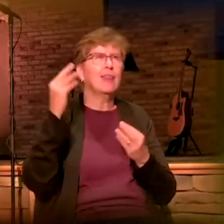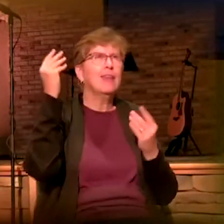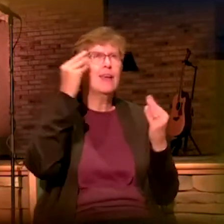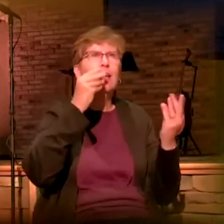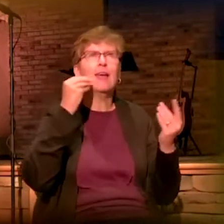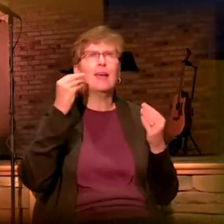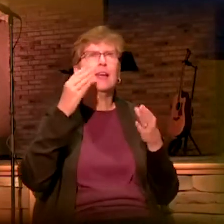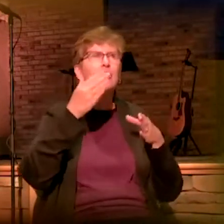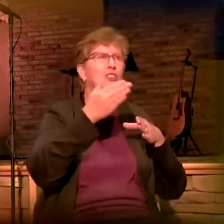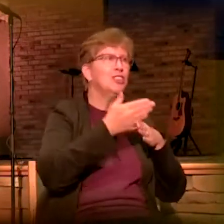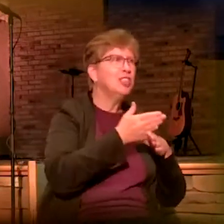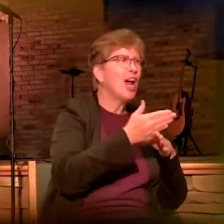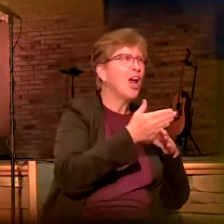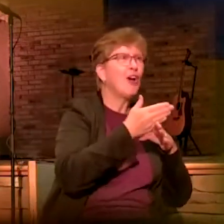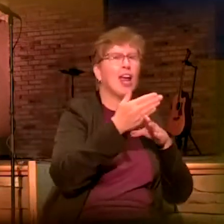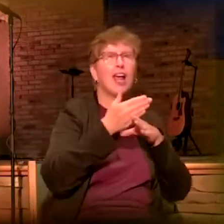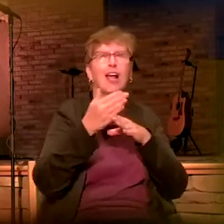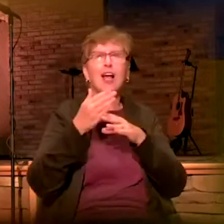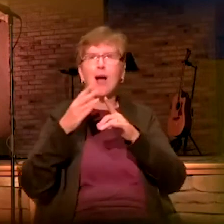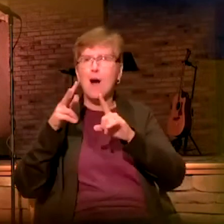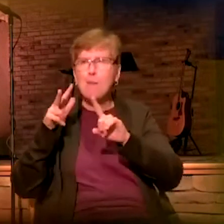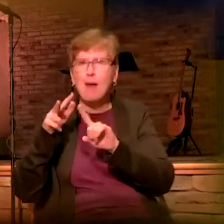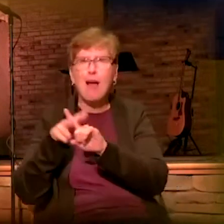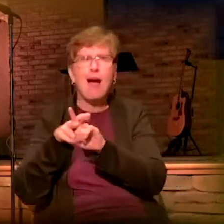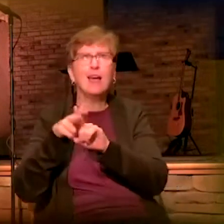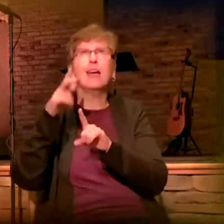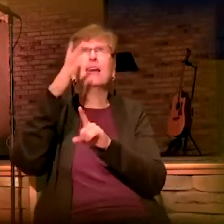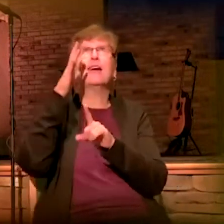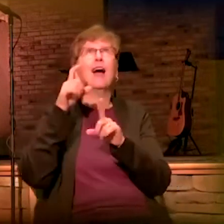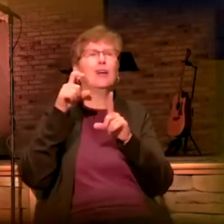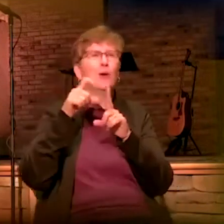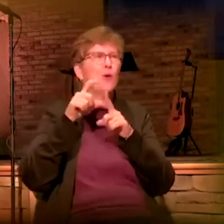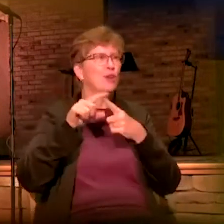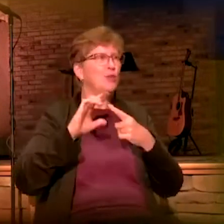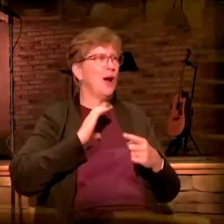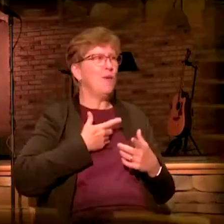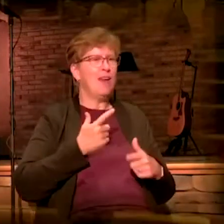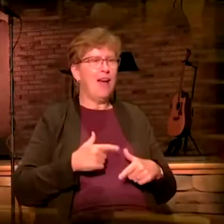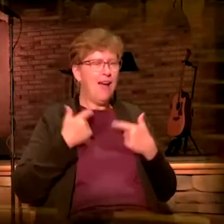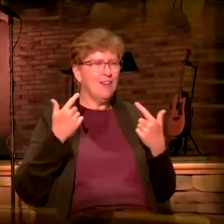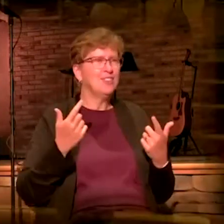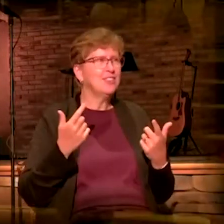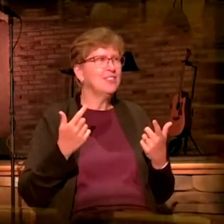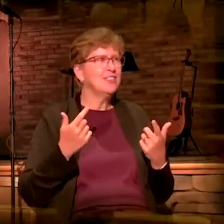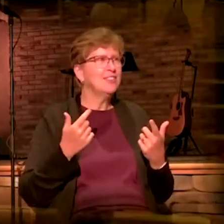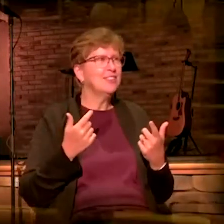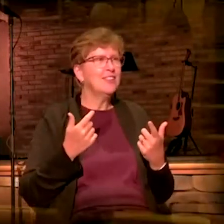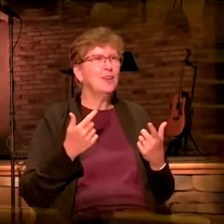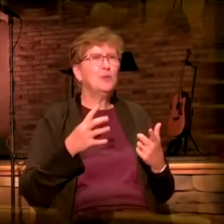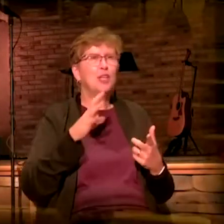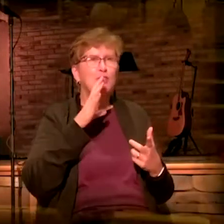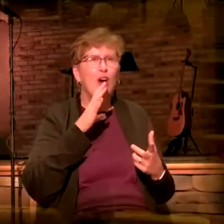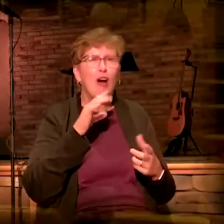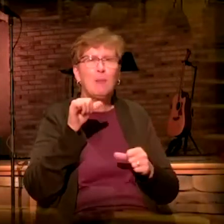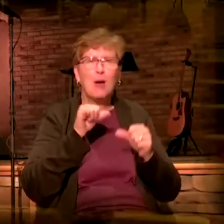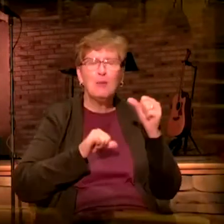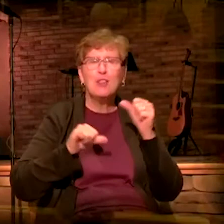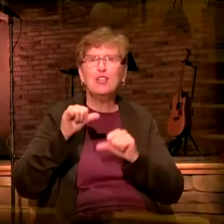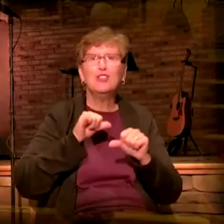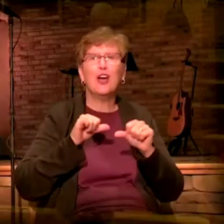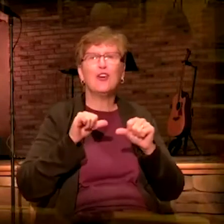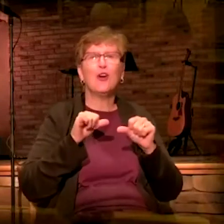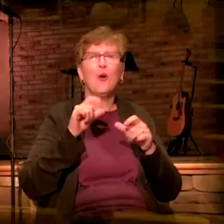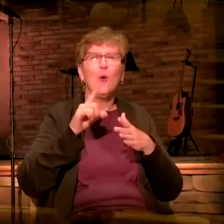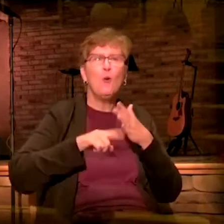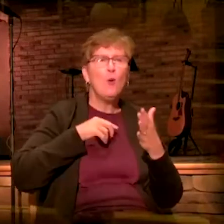apply it? And I believe that, yes, this is an individual challenge, But if we talk about it with one another, like what we're